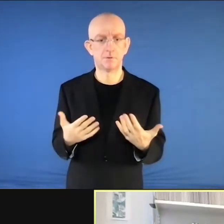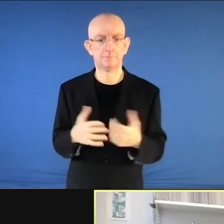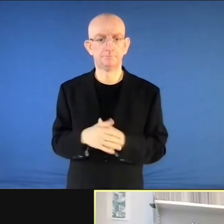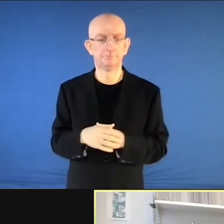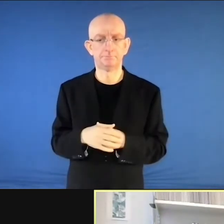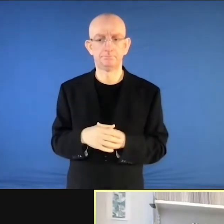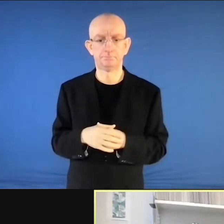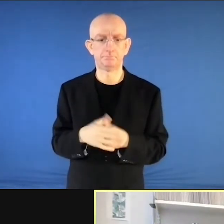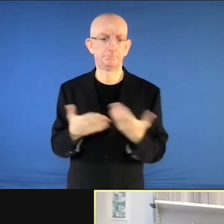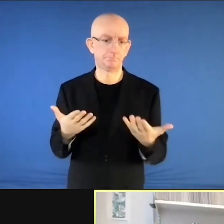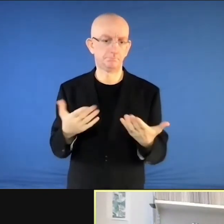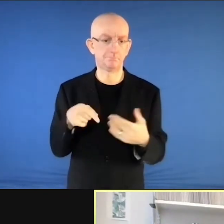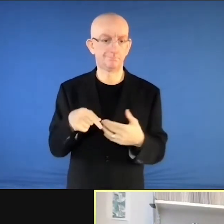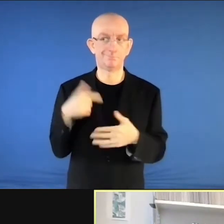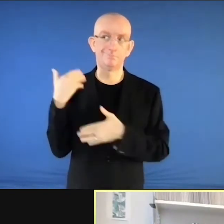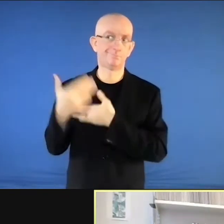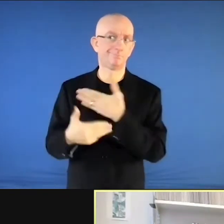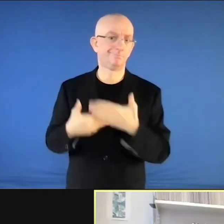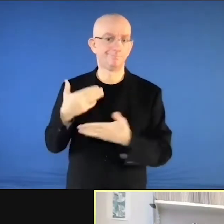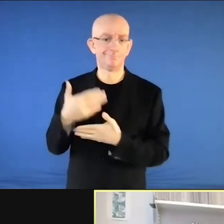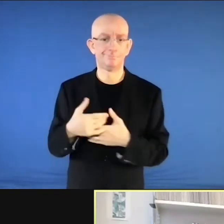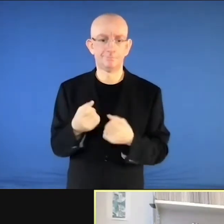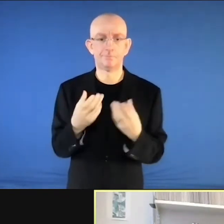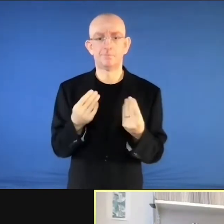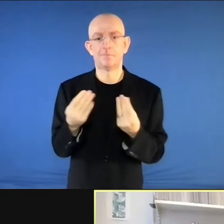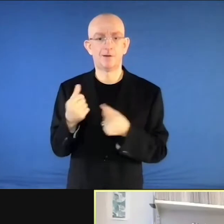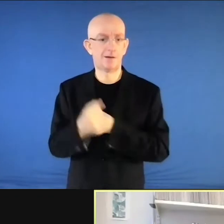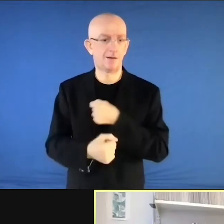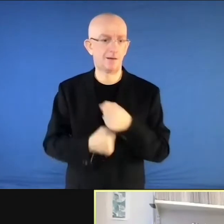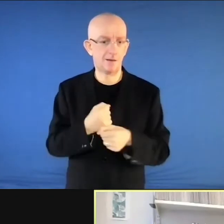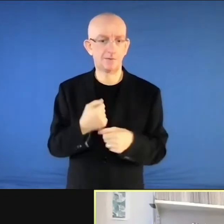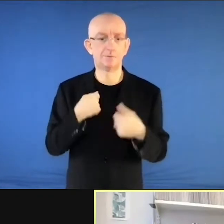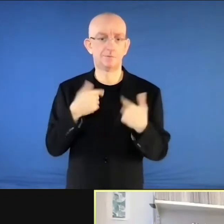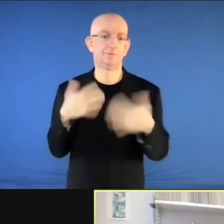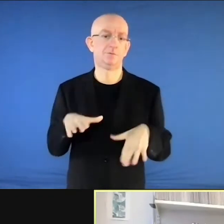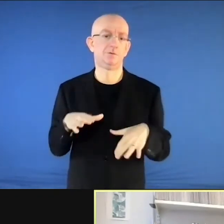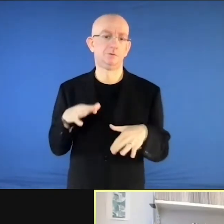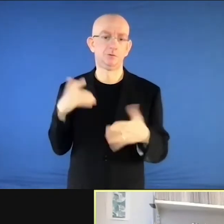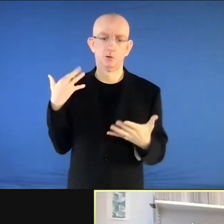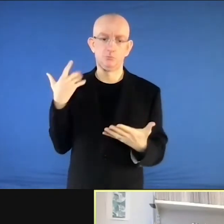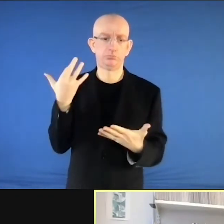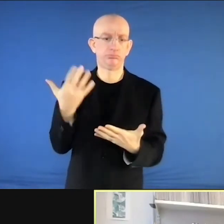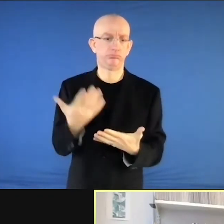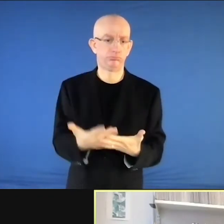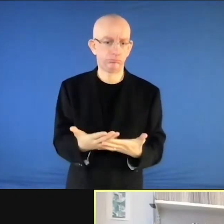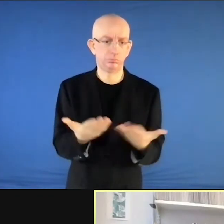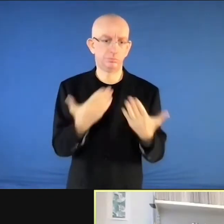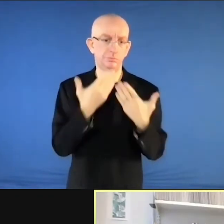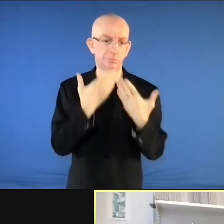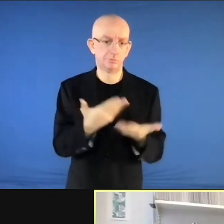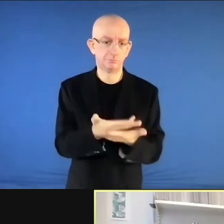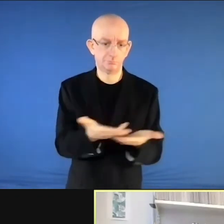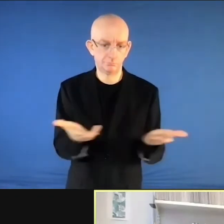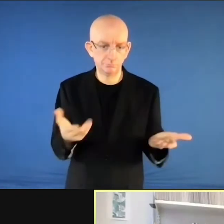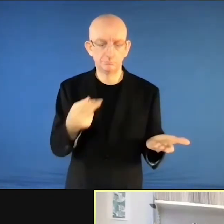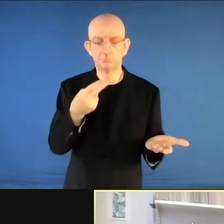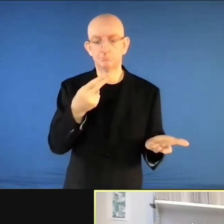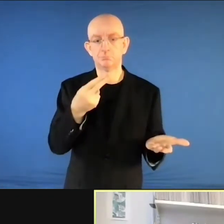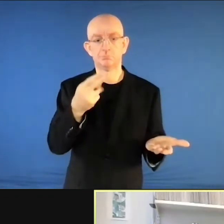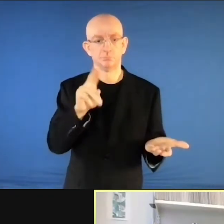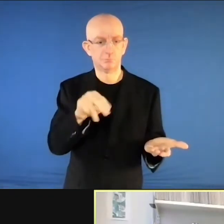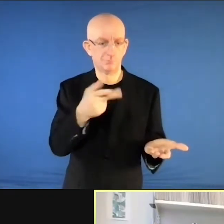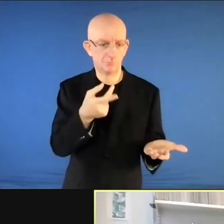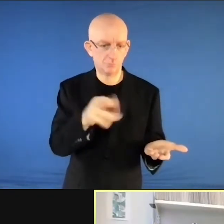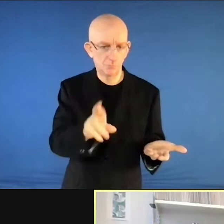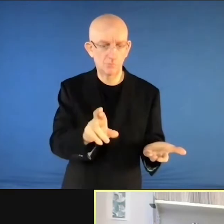UNHCR, of actually working with displaced persons on the ground in various